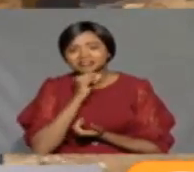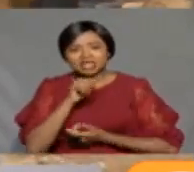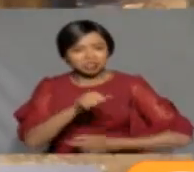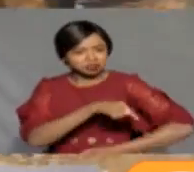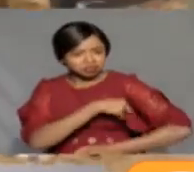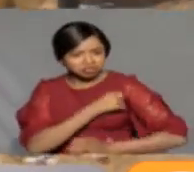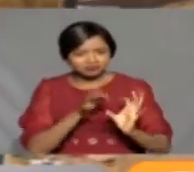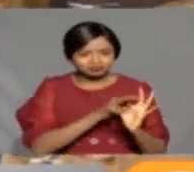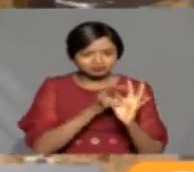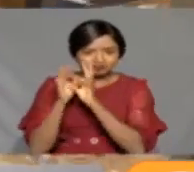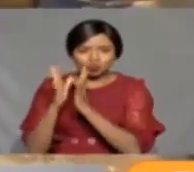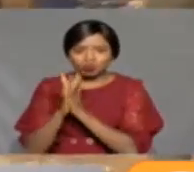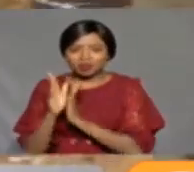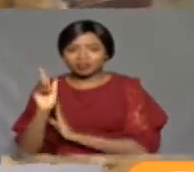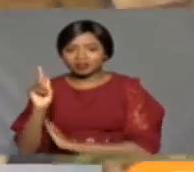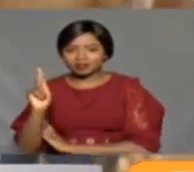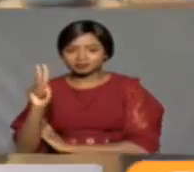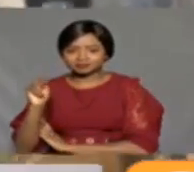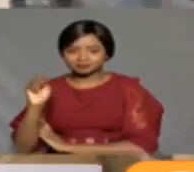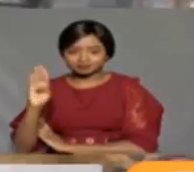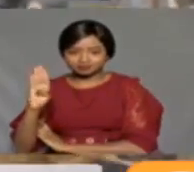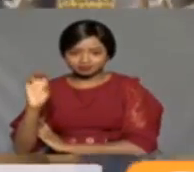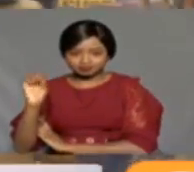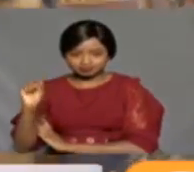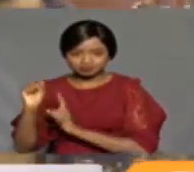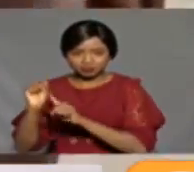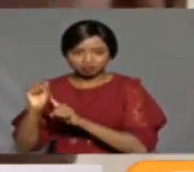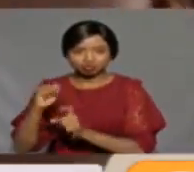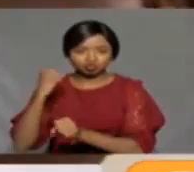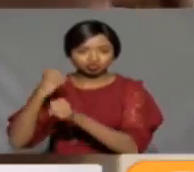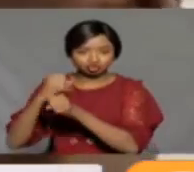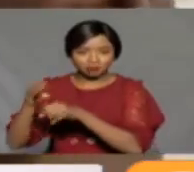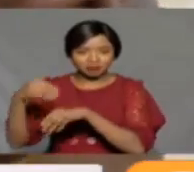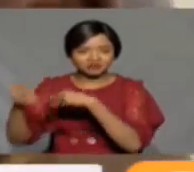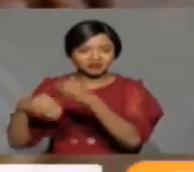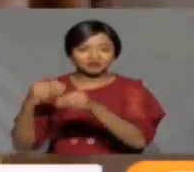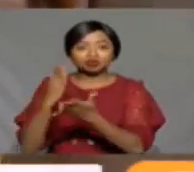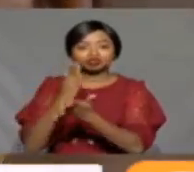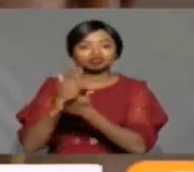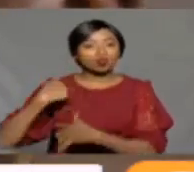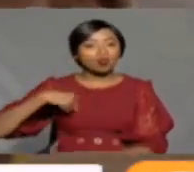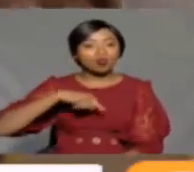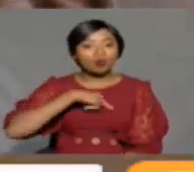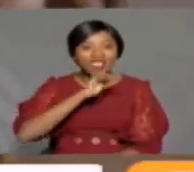colluding with Kenya National Bureau of Statistics officials to import labor.